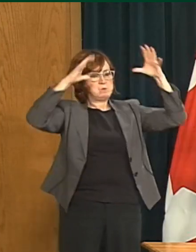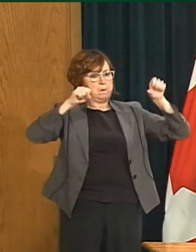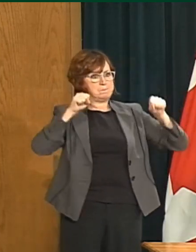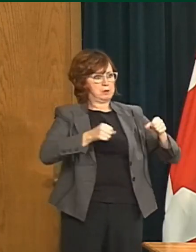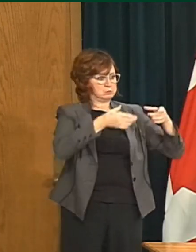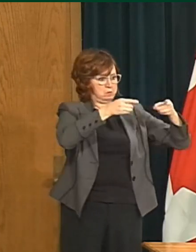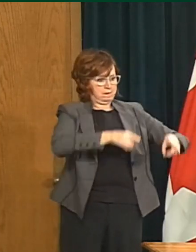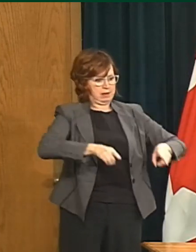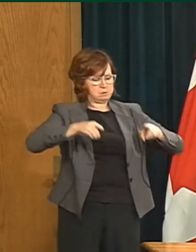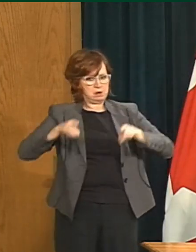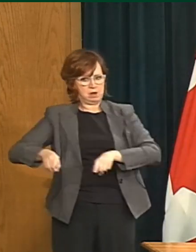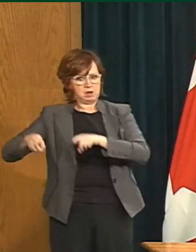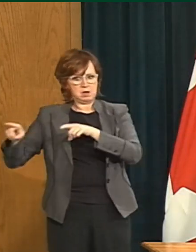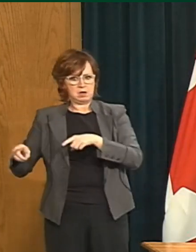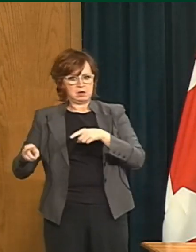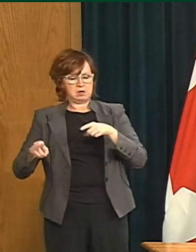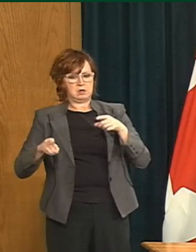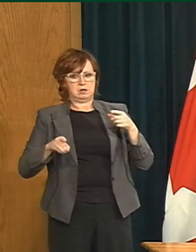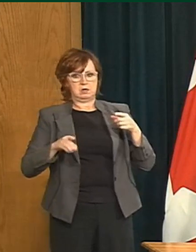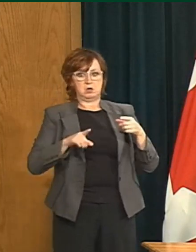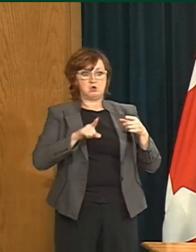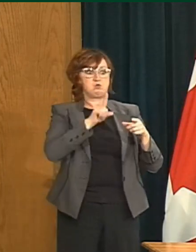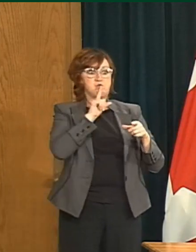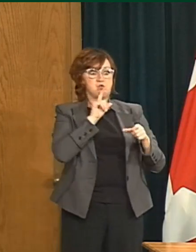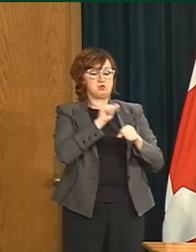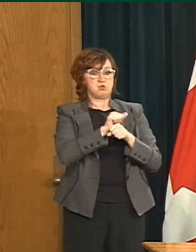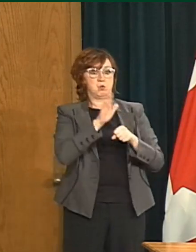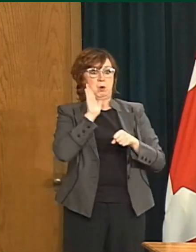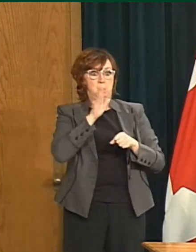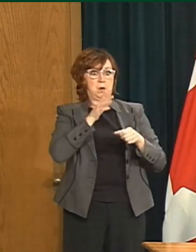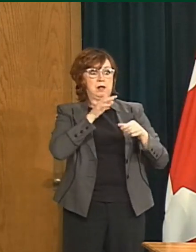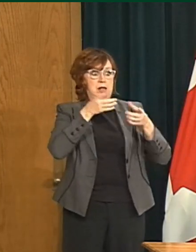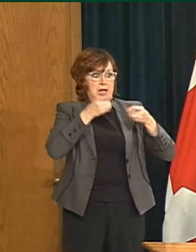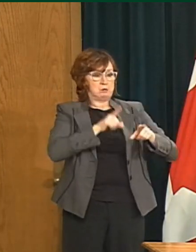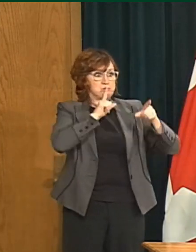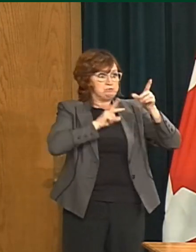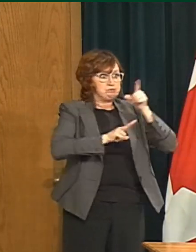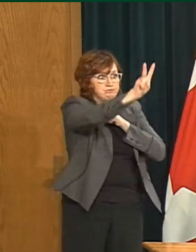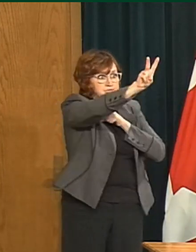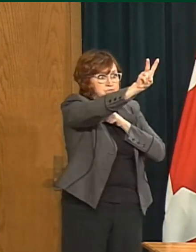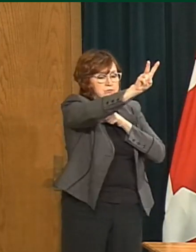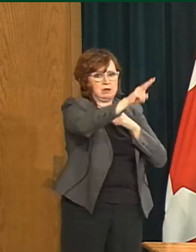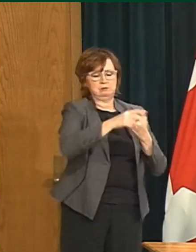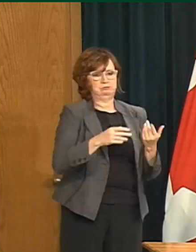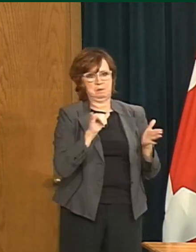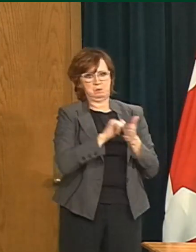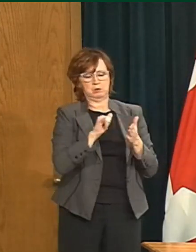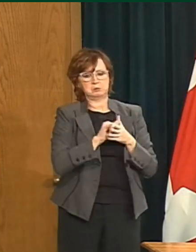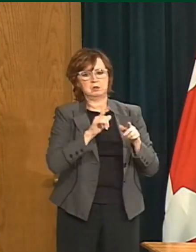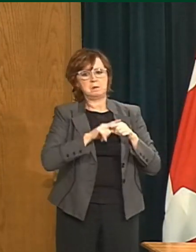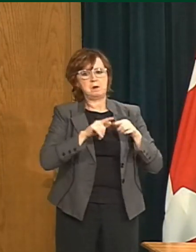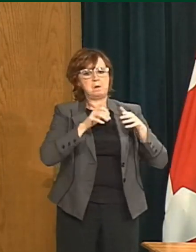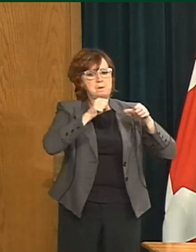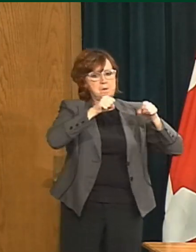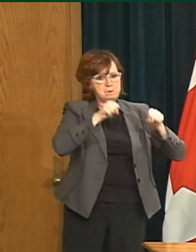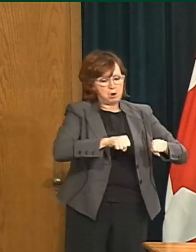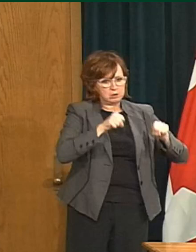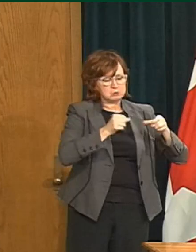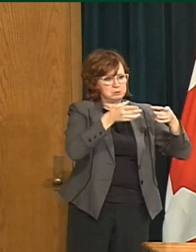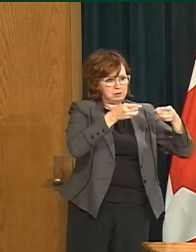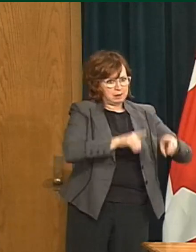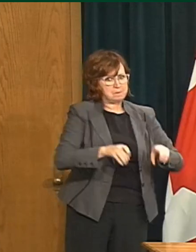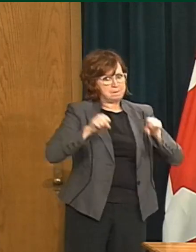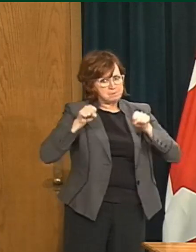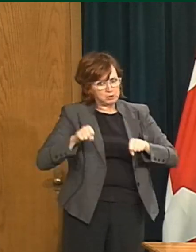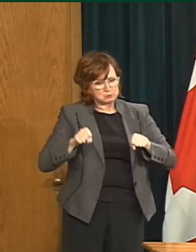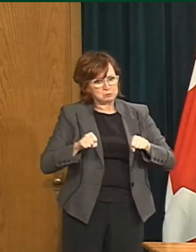a set of projections, not predictions, but projections, so that they can build our healthcare delivery model around these projections, so that we can